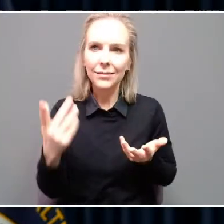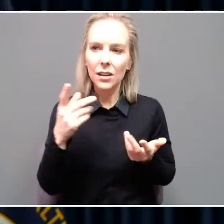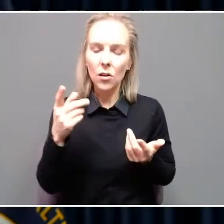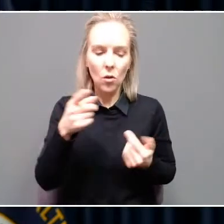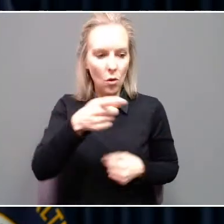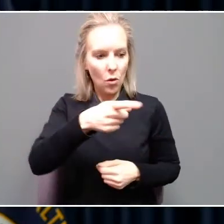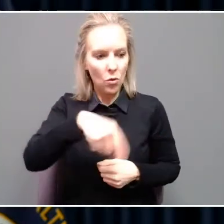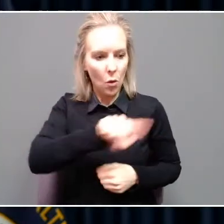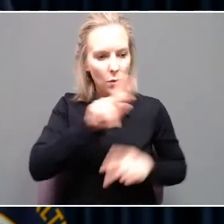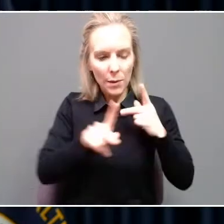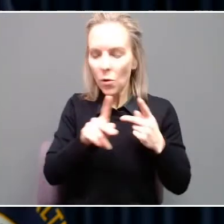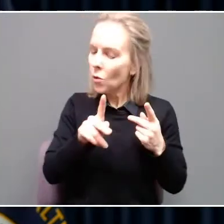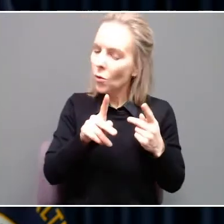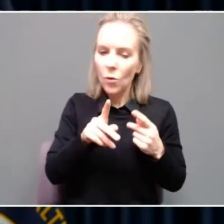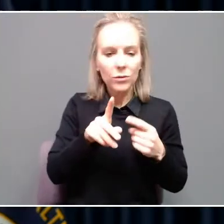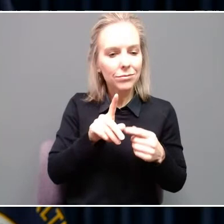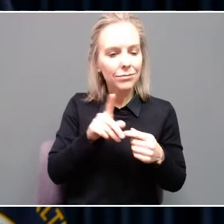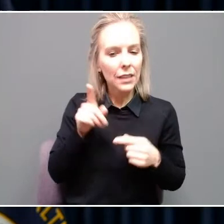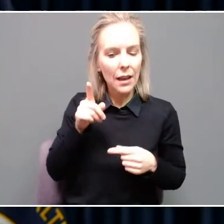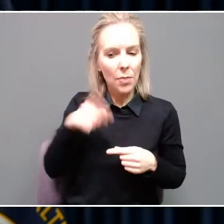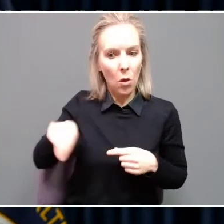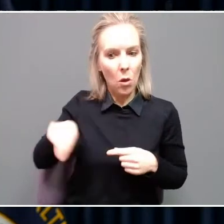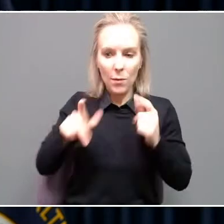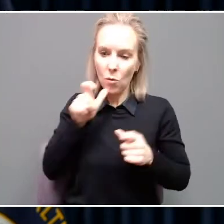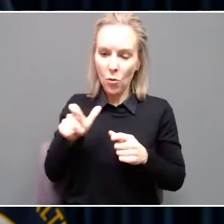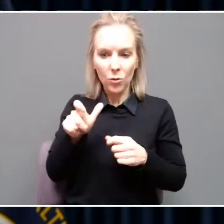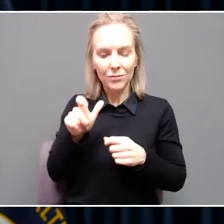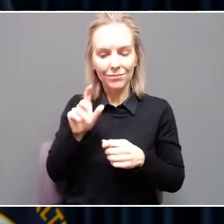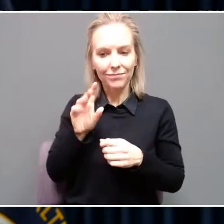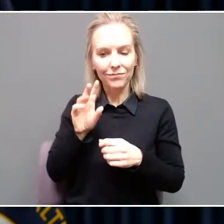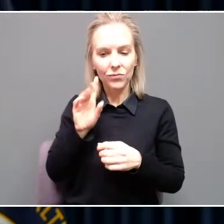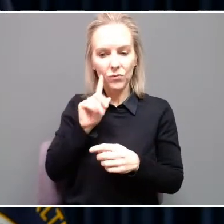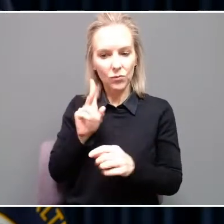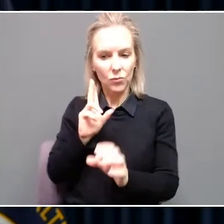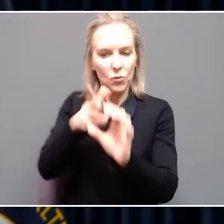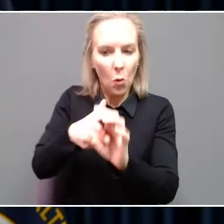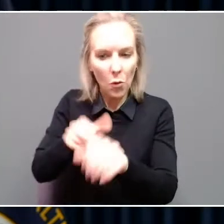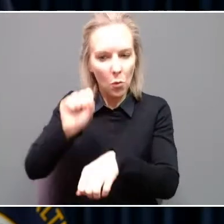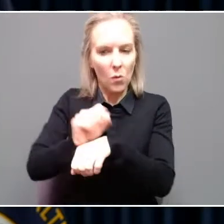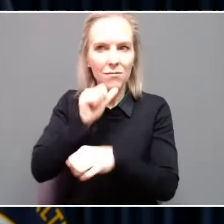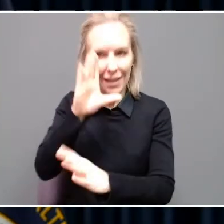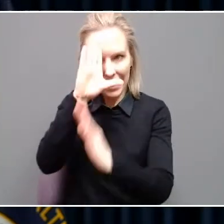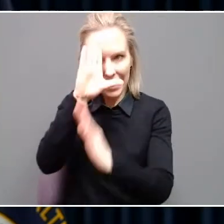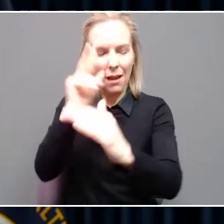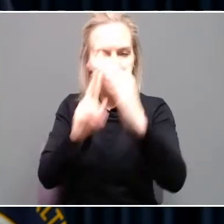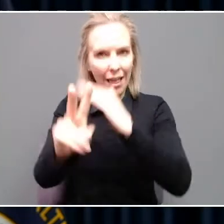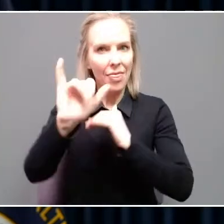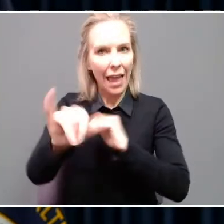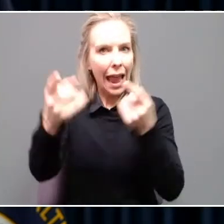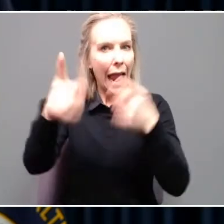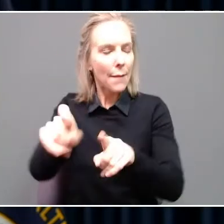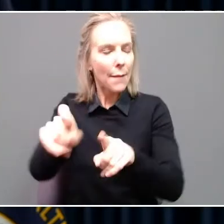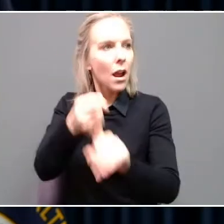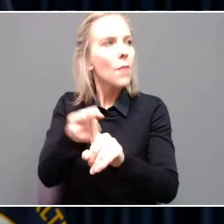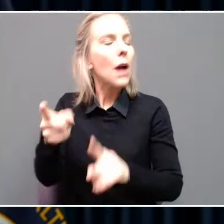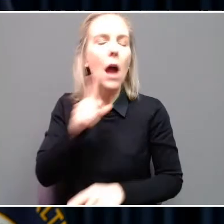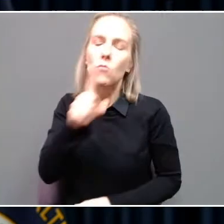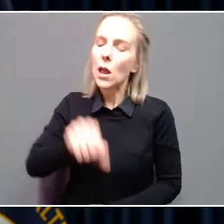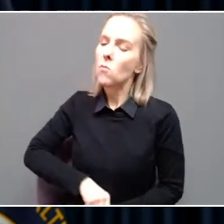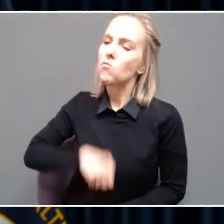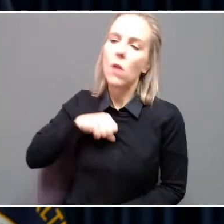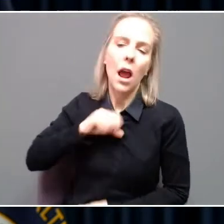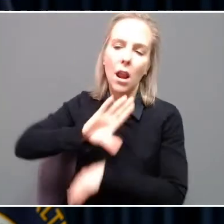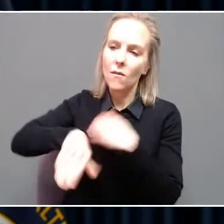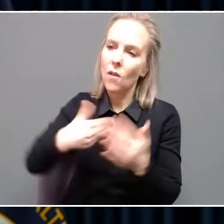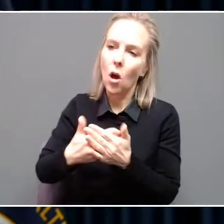They have done a stellar job being there for their fellow Kentuckians. I can't tell you how proud I am of all of our parks